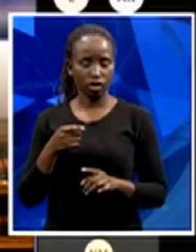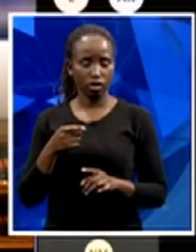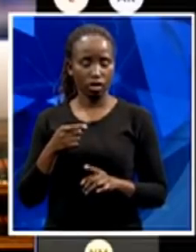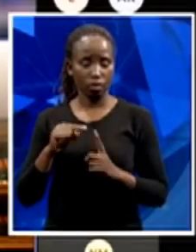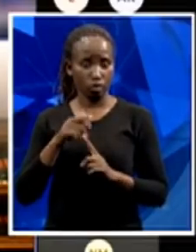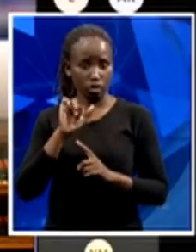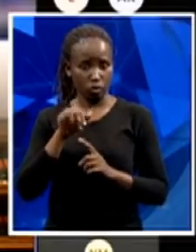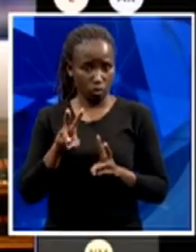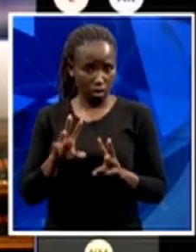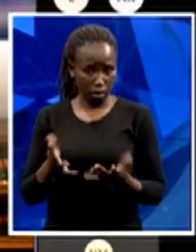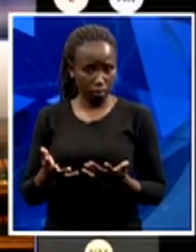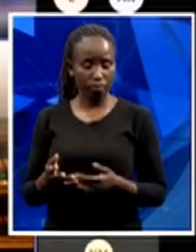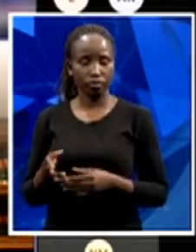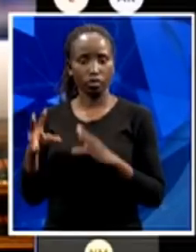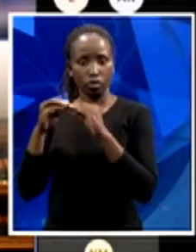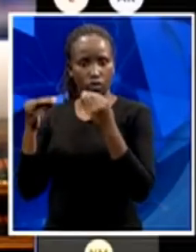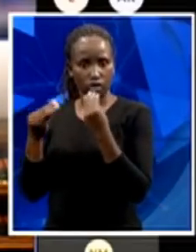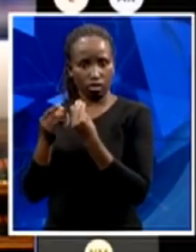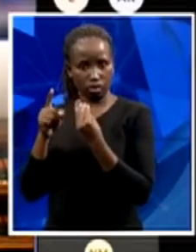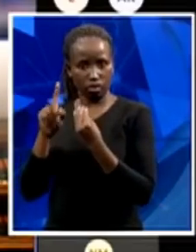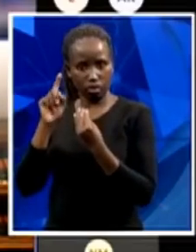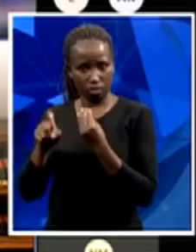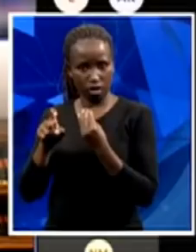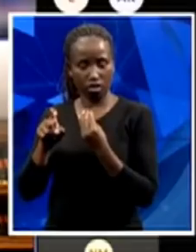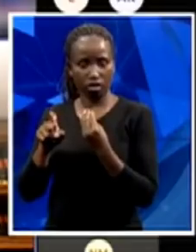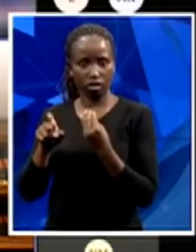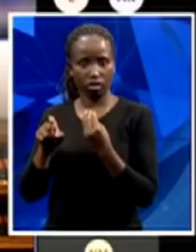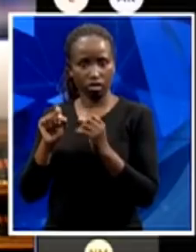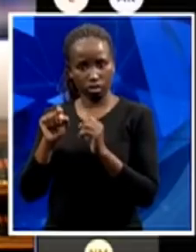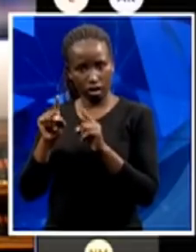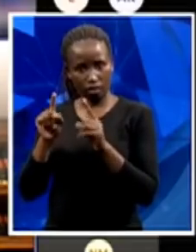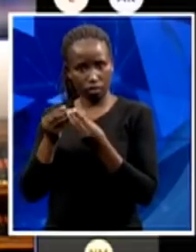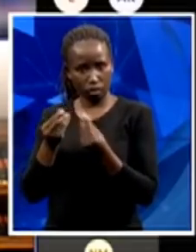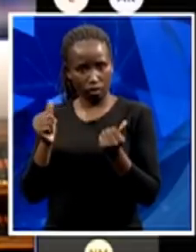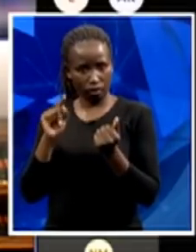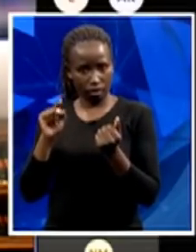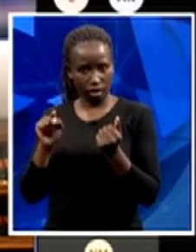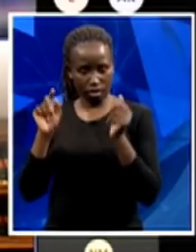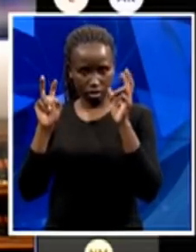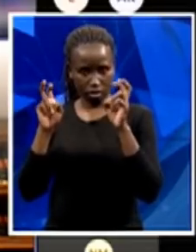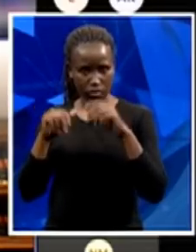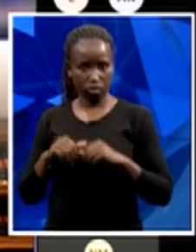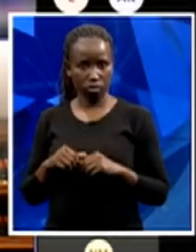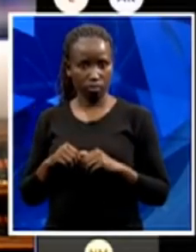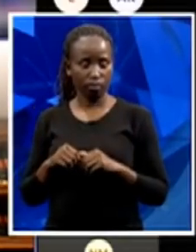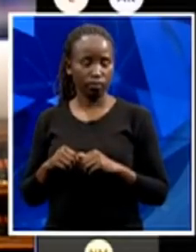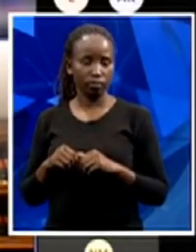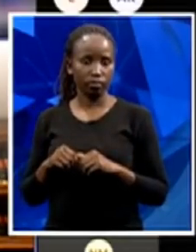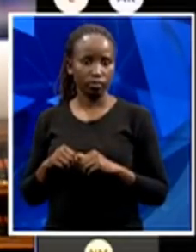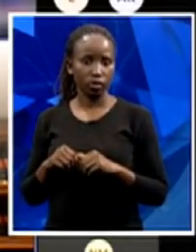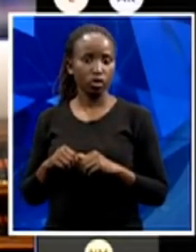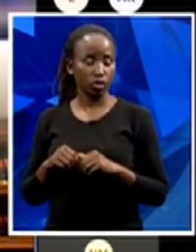meet and would have to deal with that eventuality. Simply put, he disputed that there was any basis for